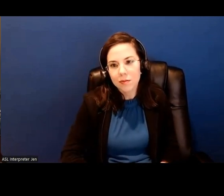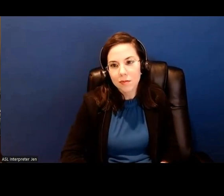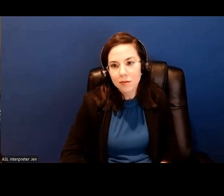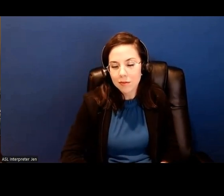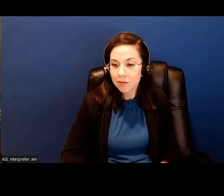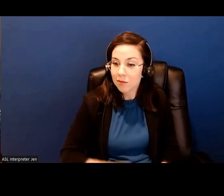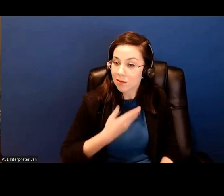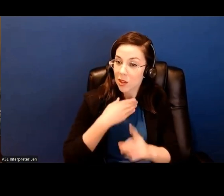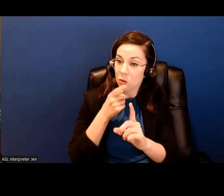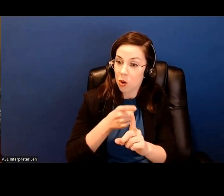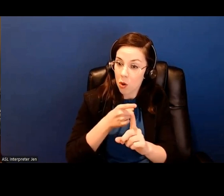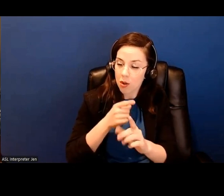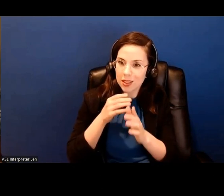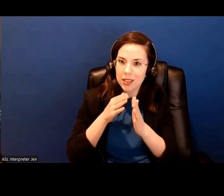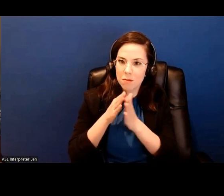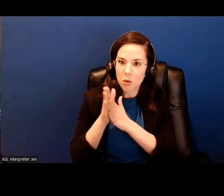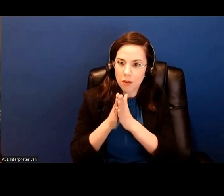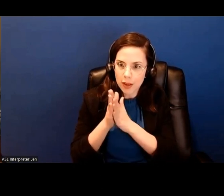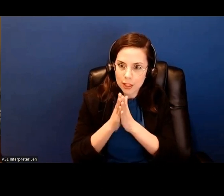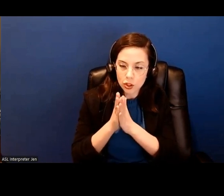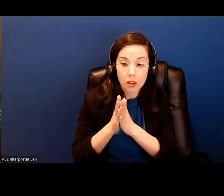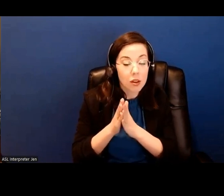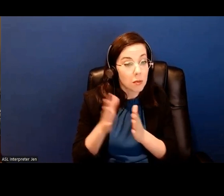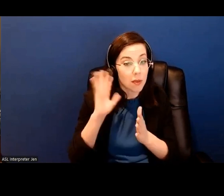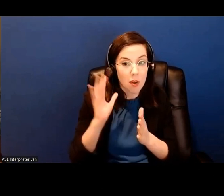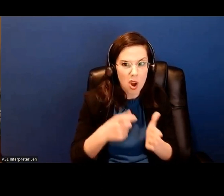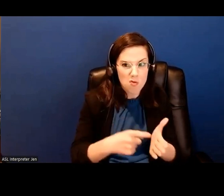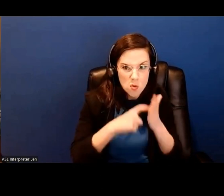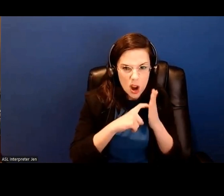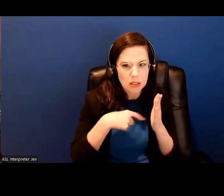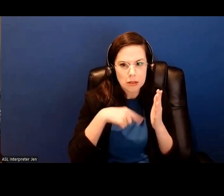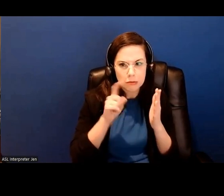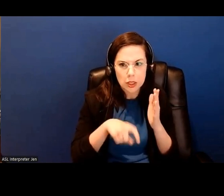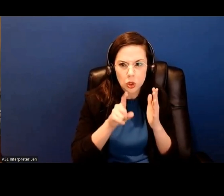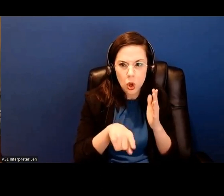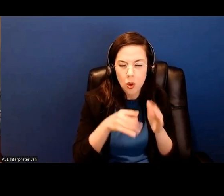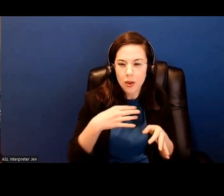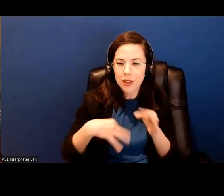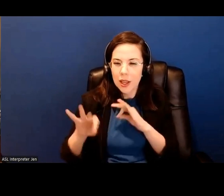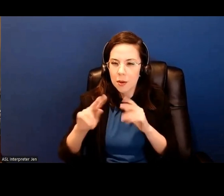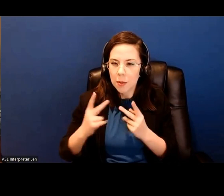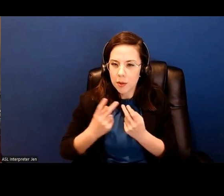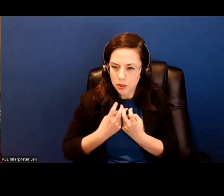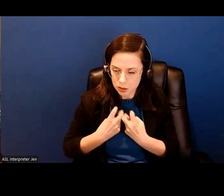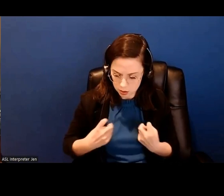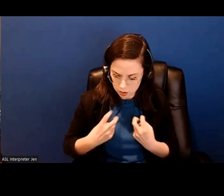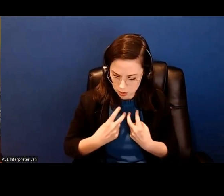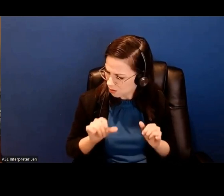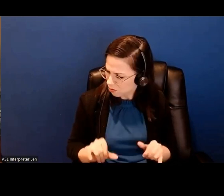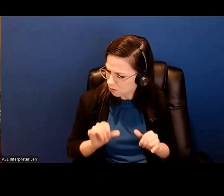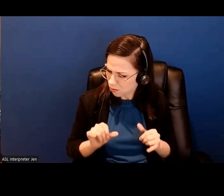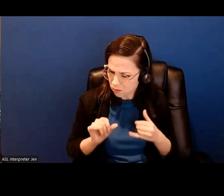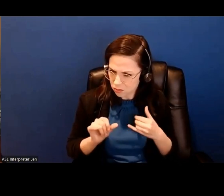motivation from what is, I have to be here, I'm forced to be here, for people to look inside and to ask themselves,